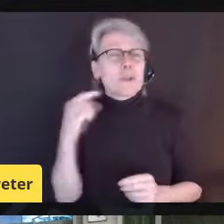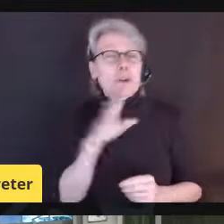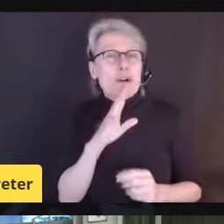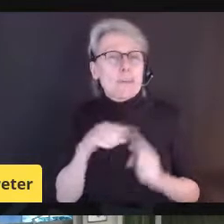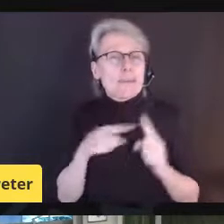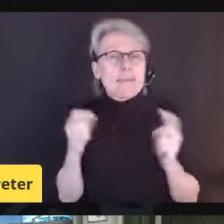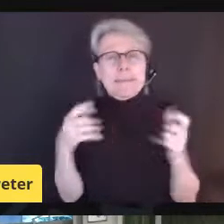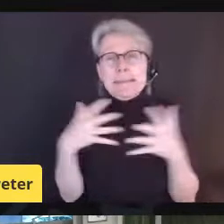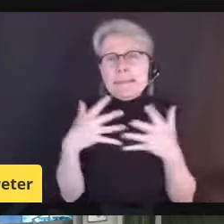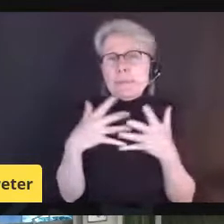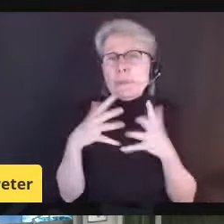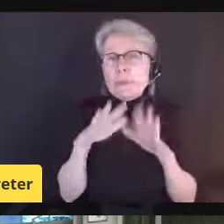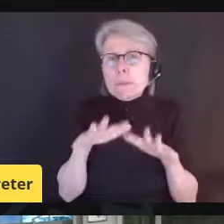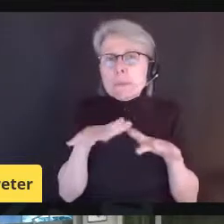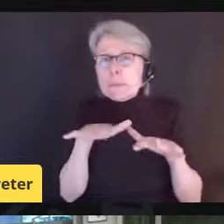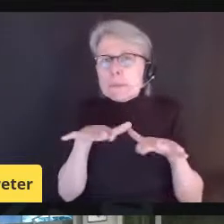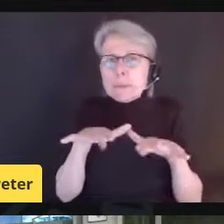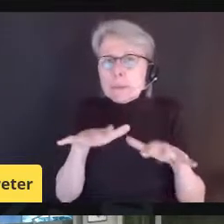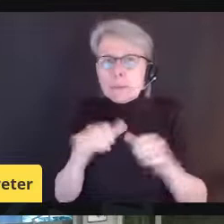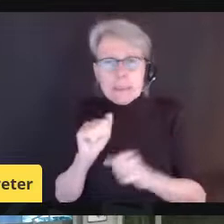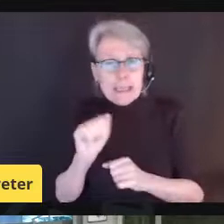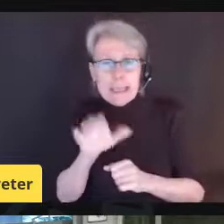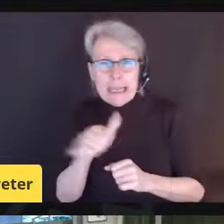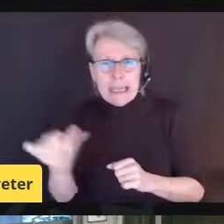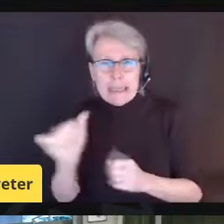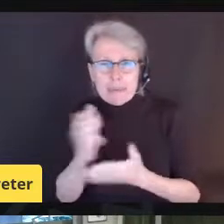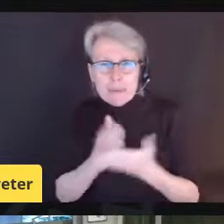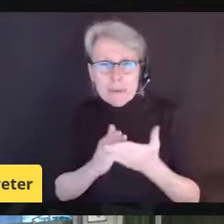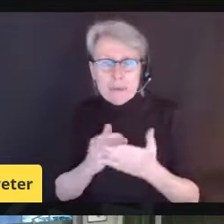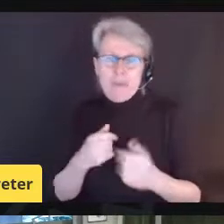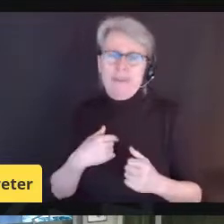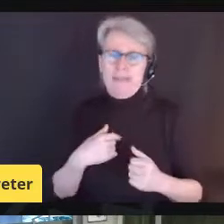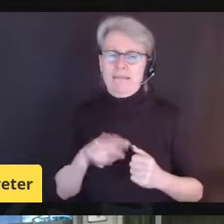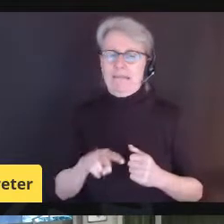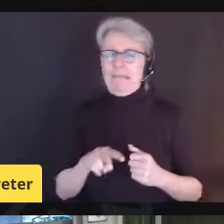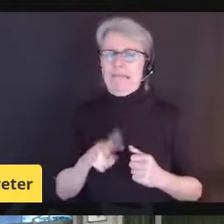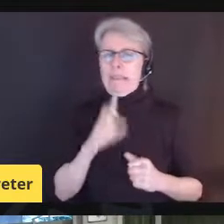any part of your job that has been creepy or you've been creeped out by?